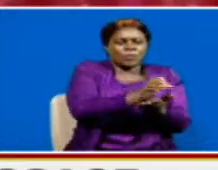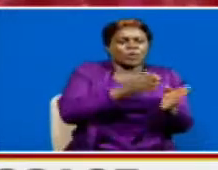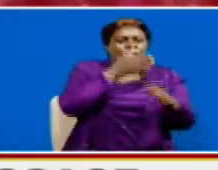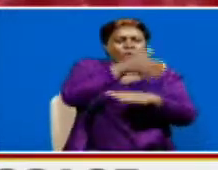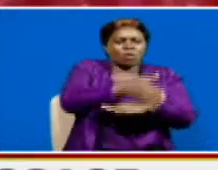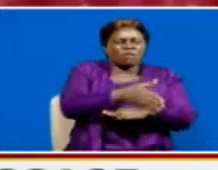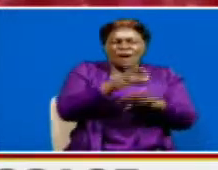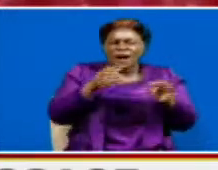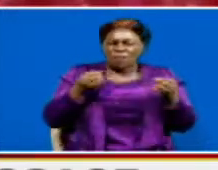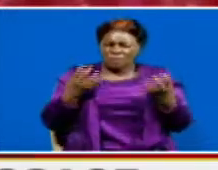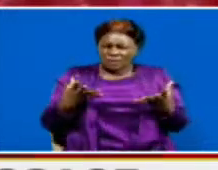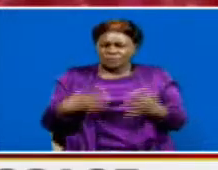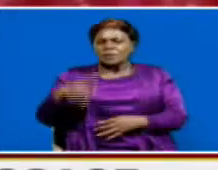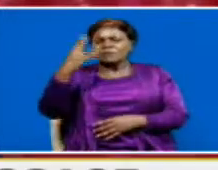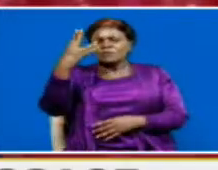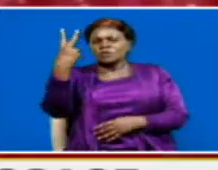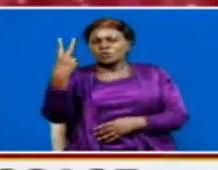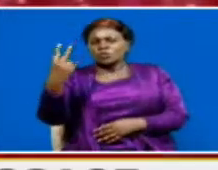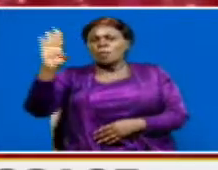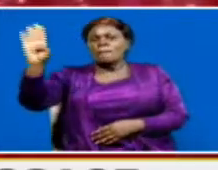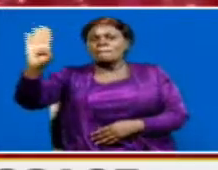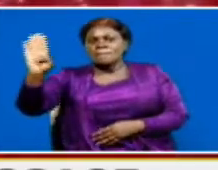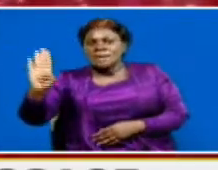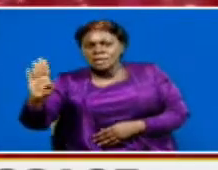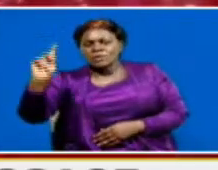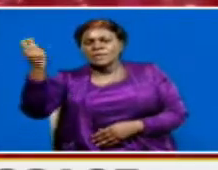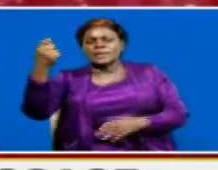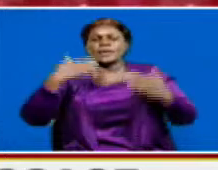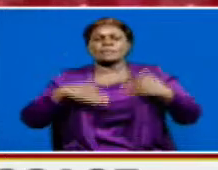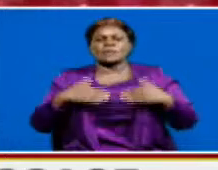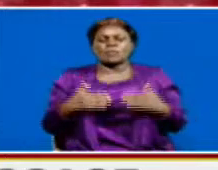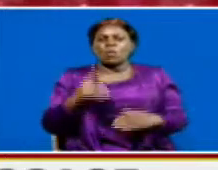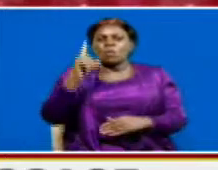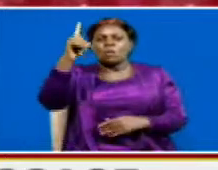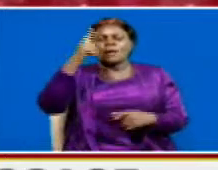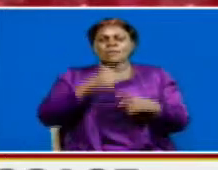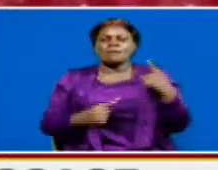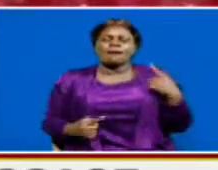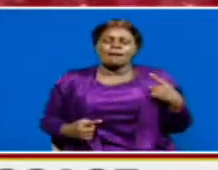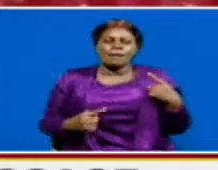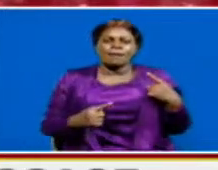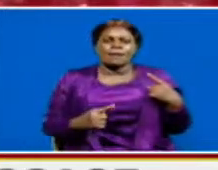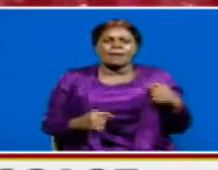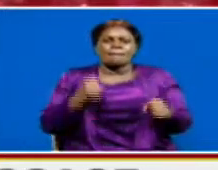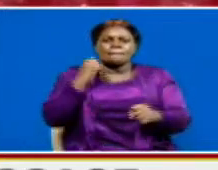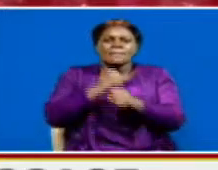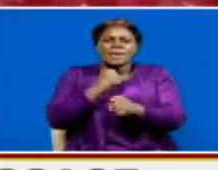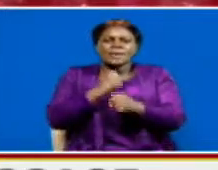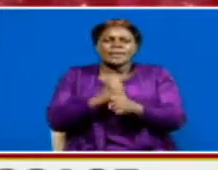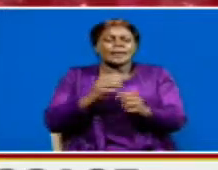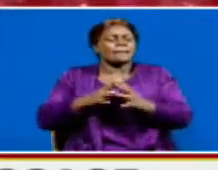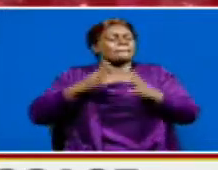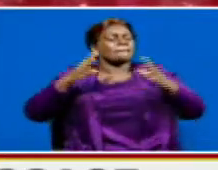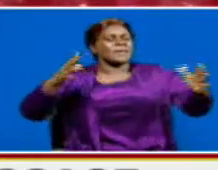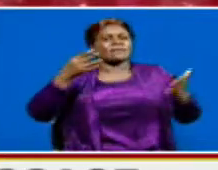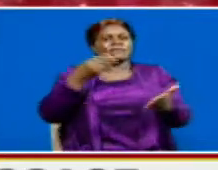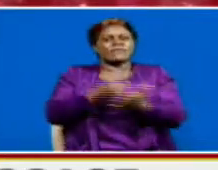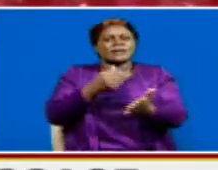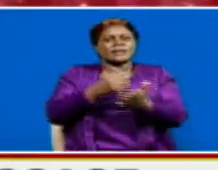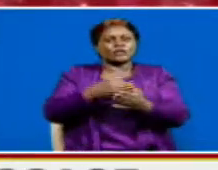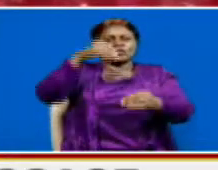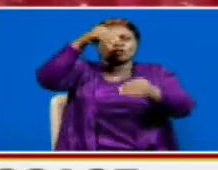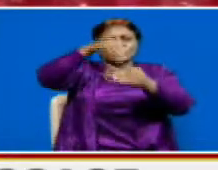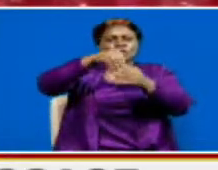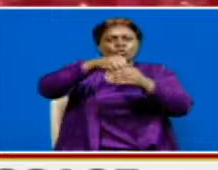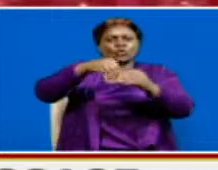over Kenya shillings 42 billion to Kenyans in just 1 year, making it the largest financial